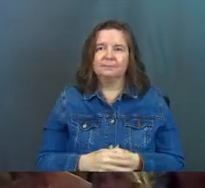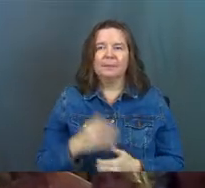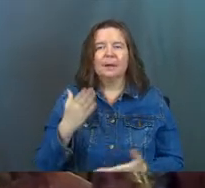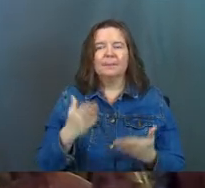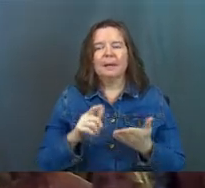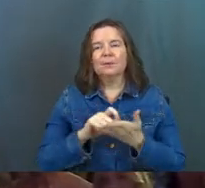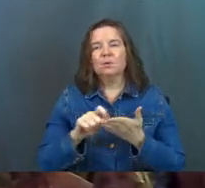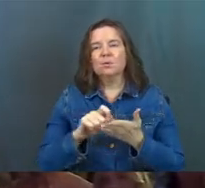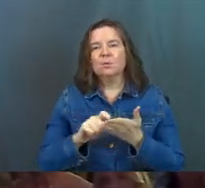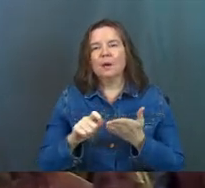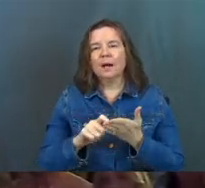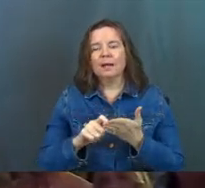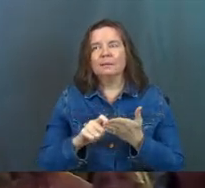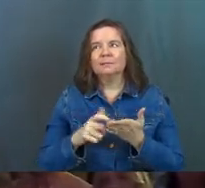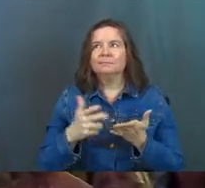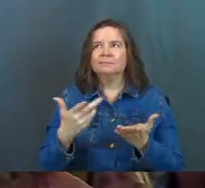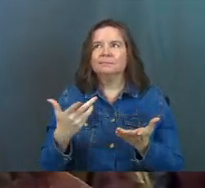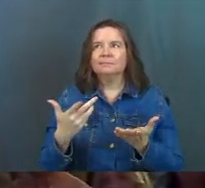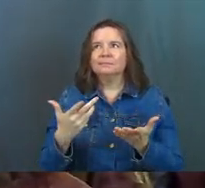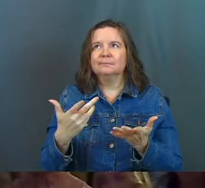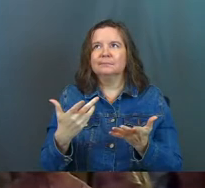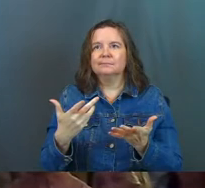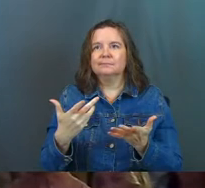And maybe just write there freehand.